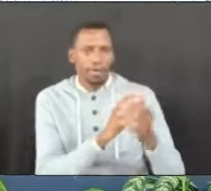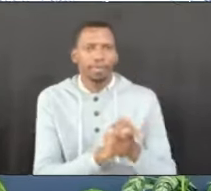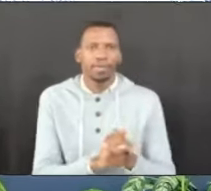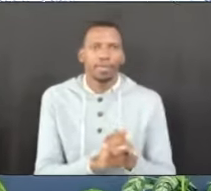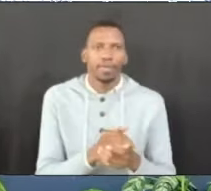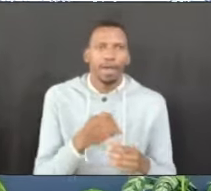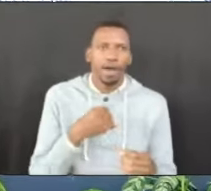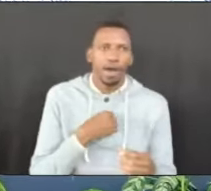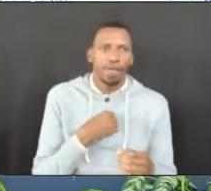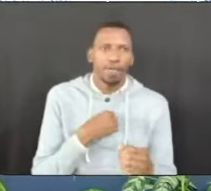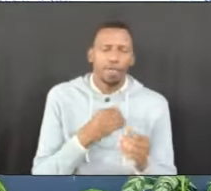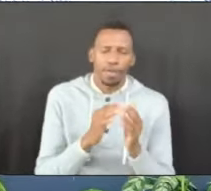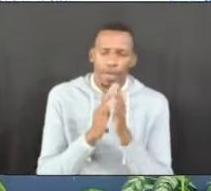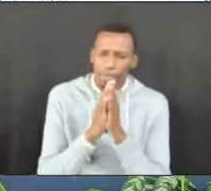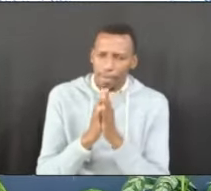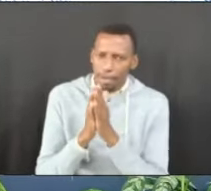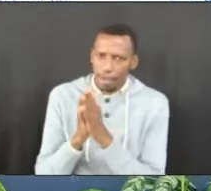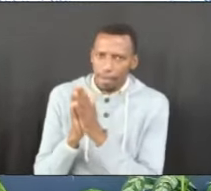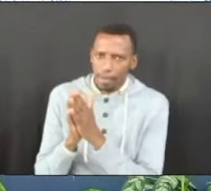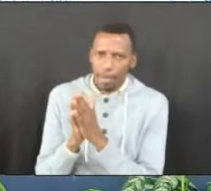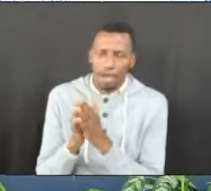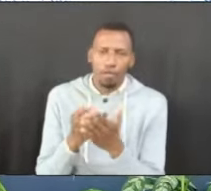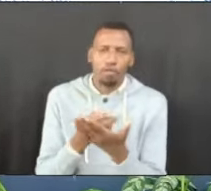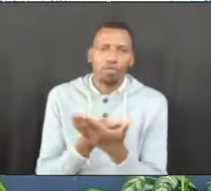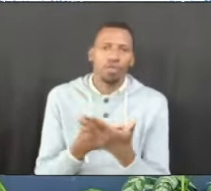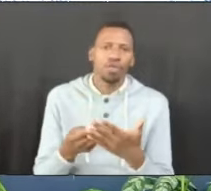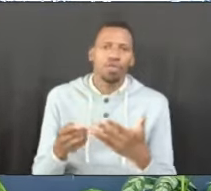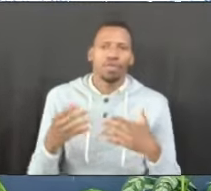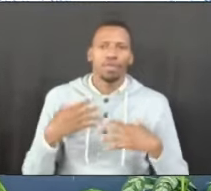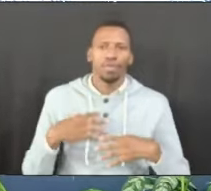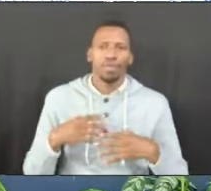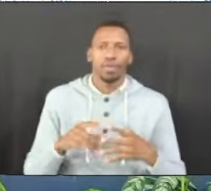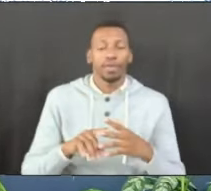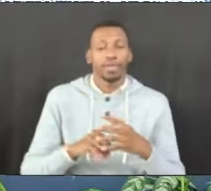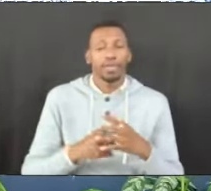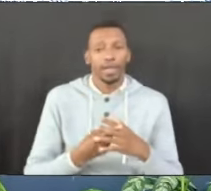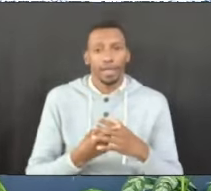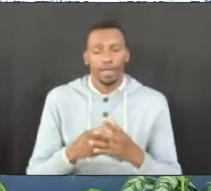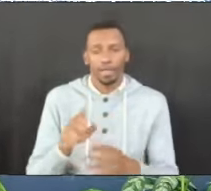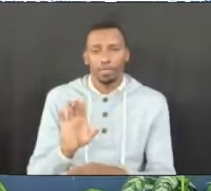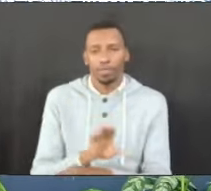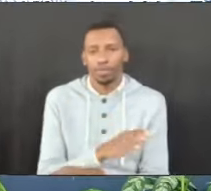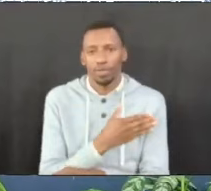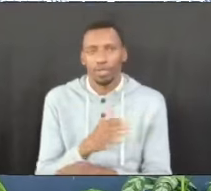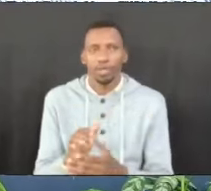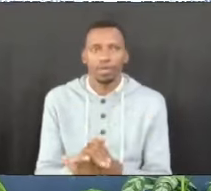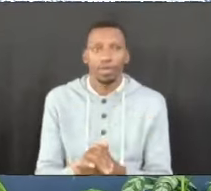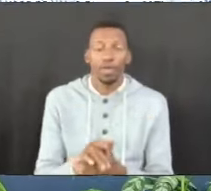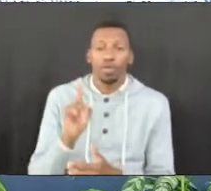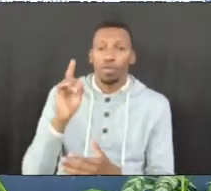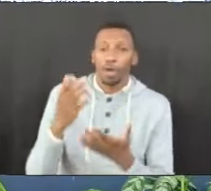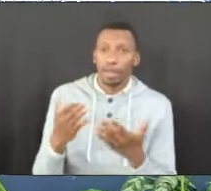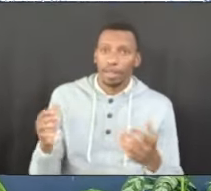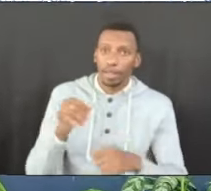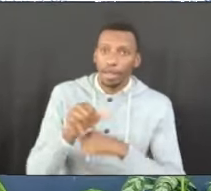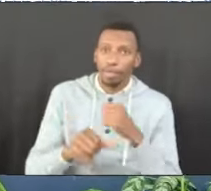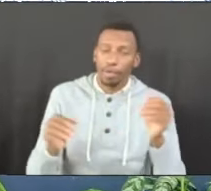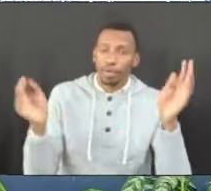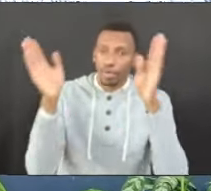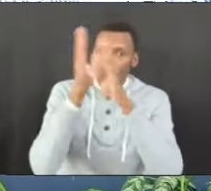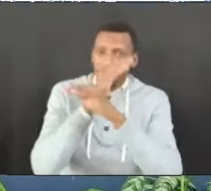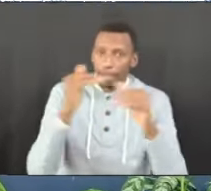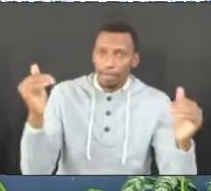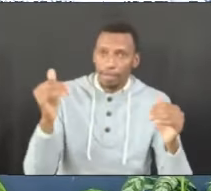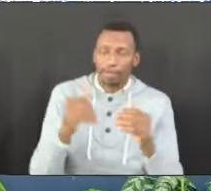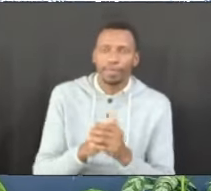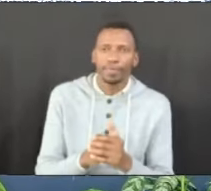incense, which are the prayers of the saints. And they started singing. One of the things about heaven, heaven is musical.